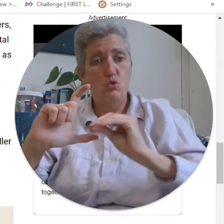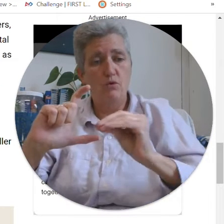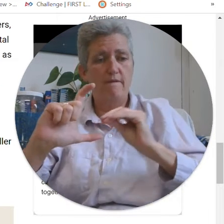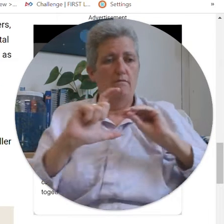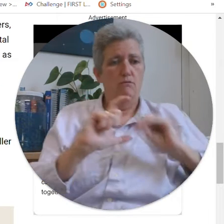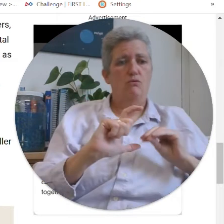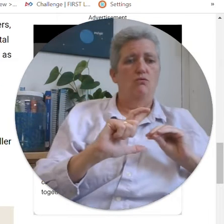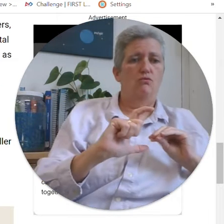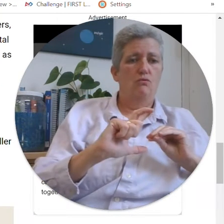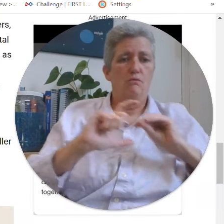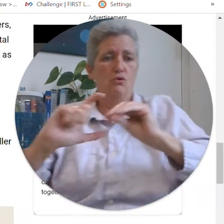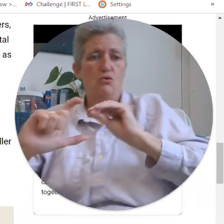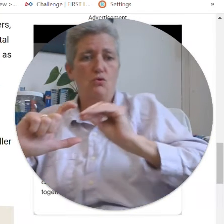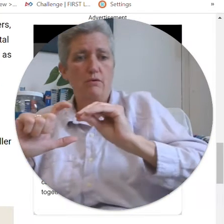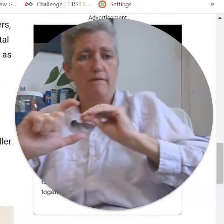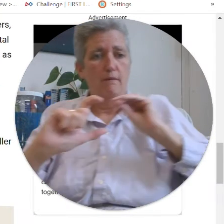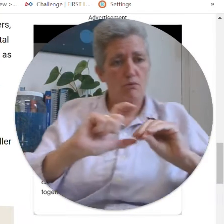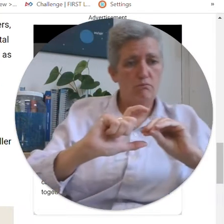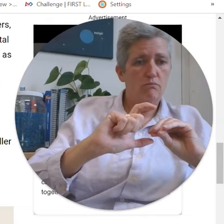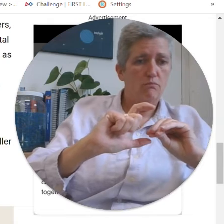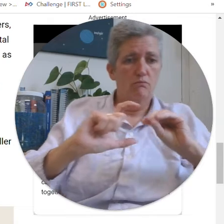and kinetic and potential and kinetic.